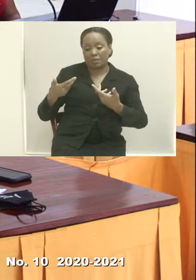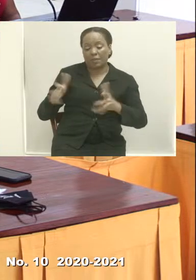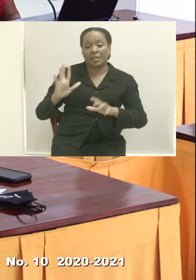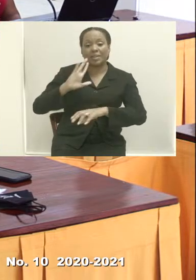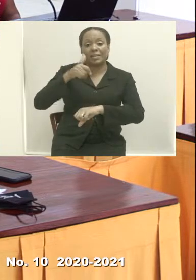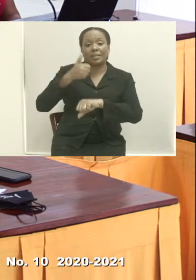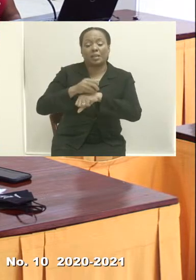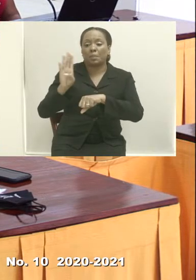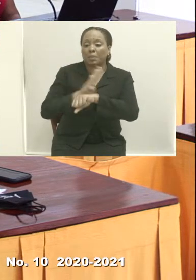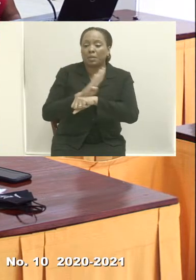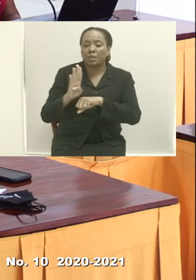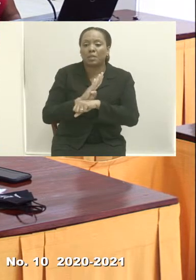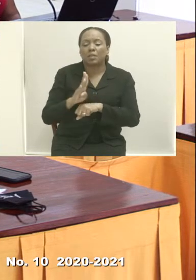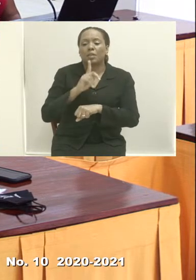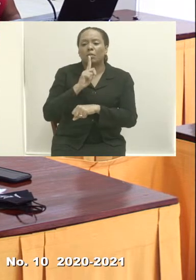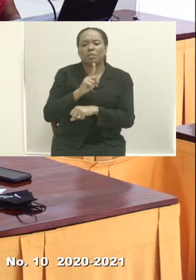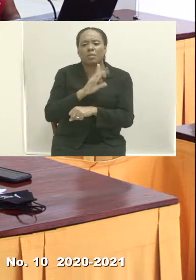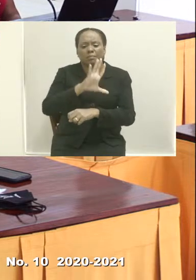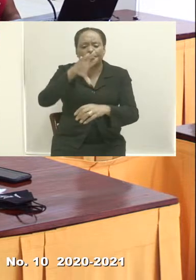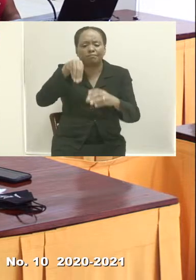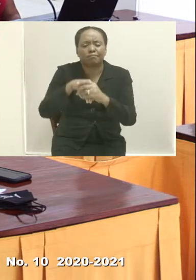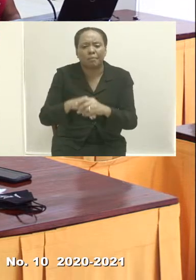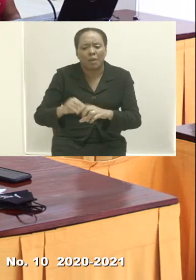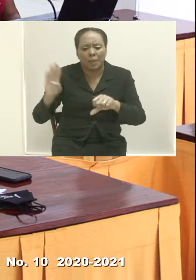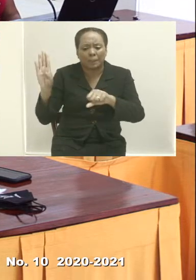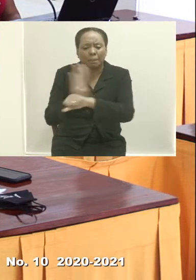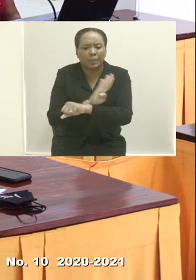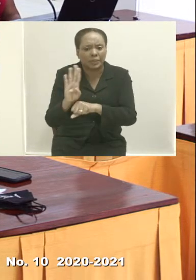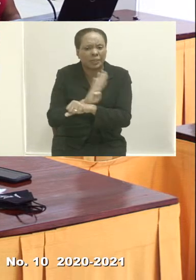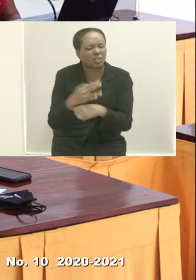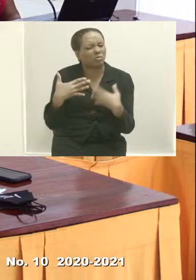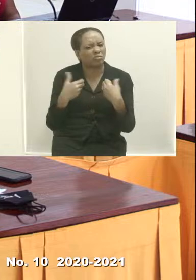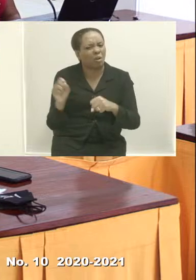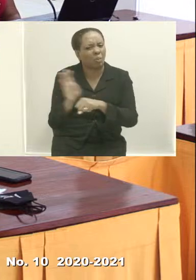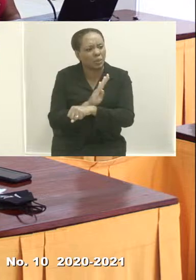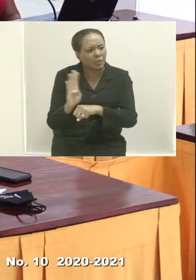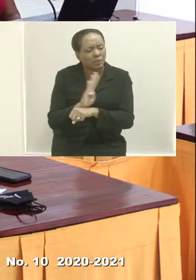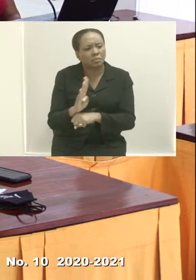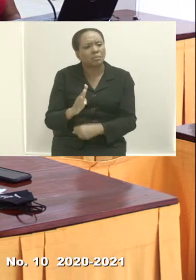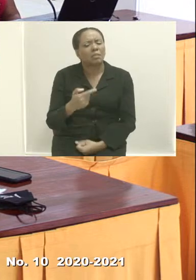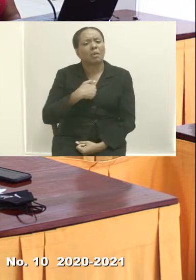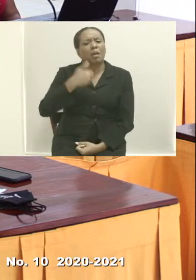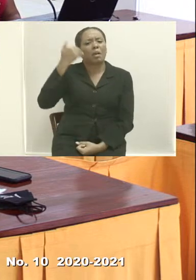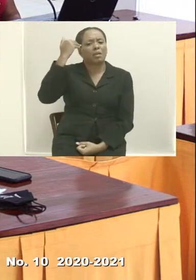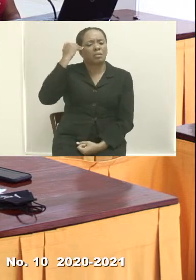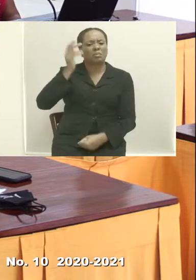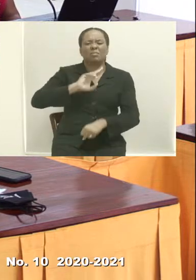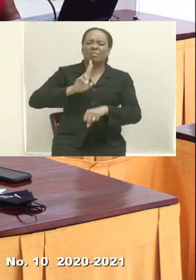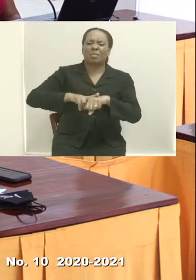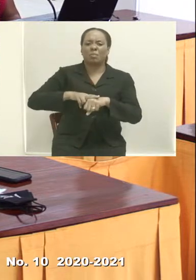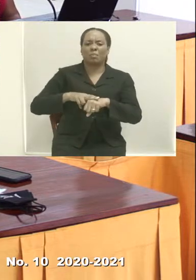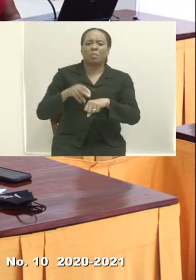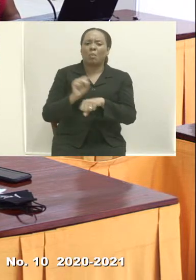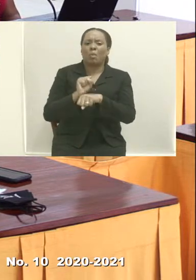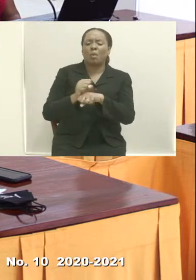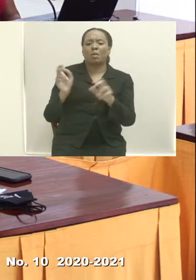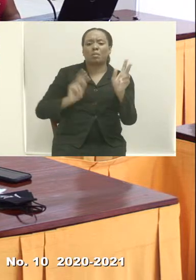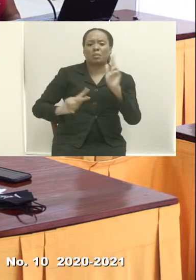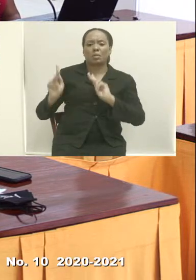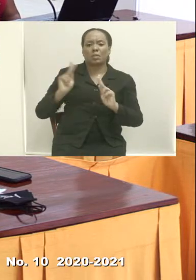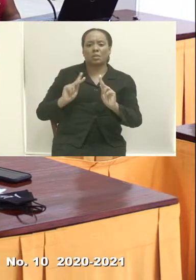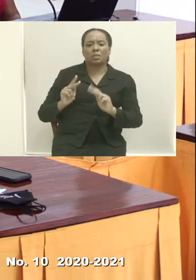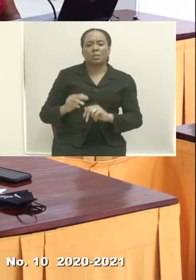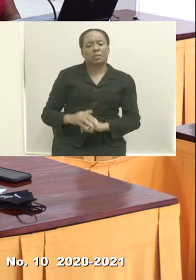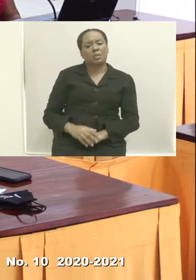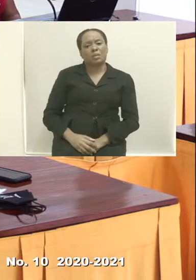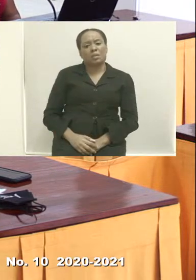activity. And I speak specifically, ma'am, to those people, very often from working class Barbados, the people who sent us here by their thousands,